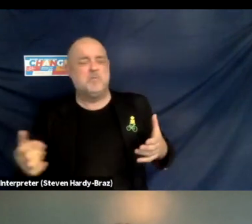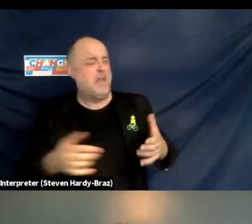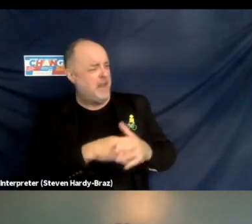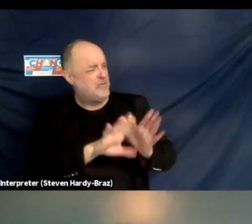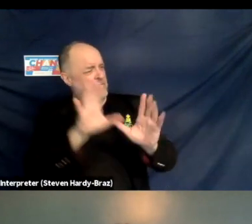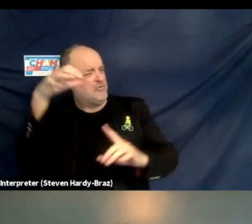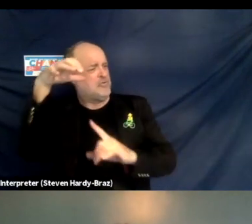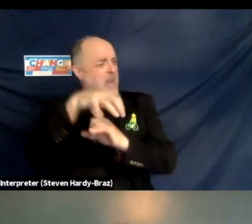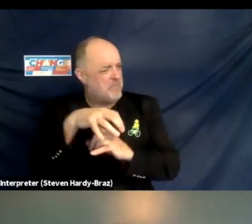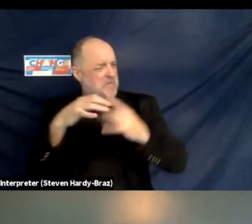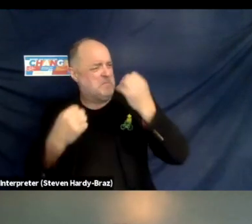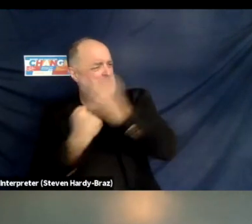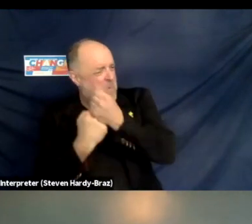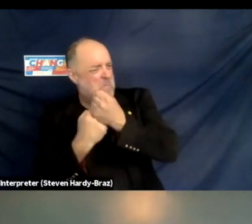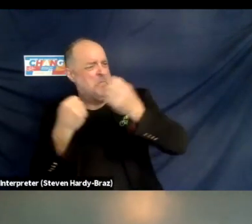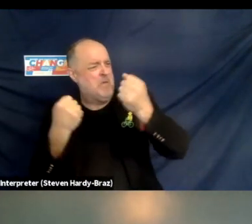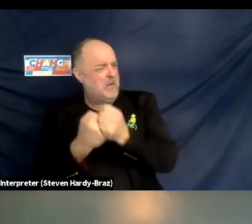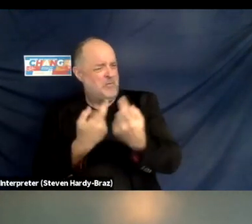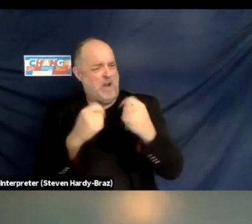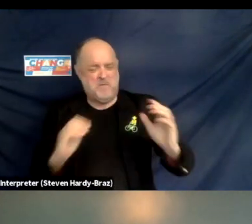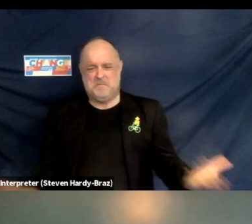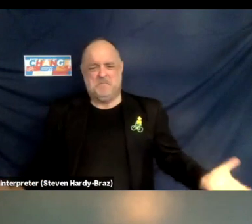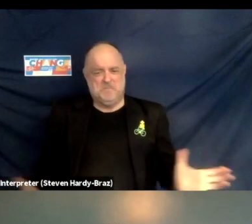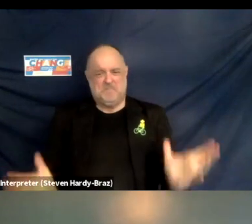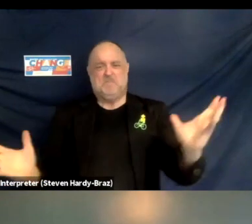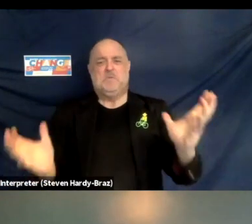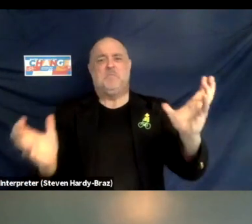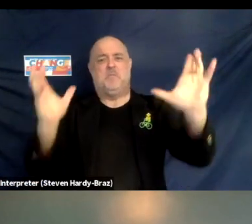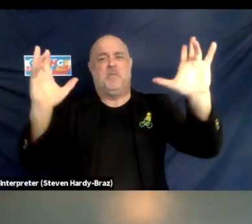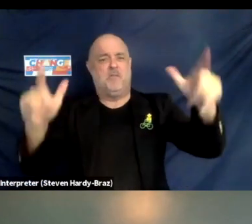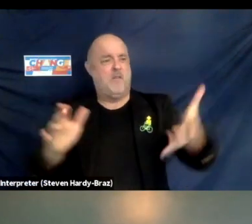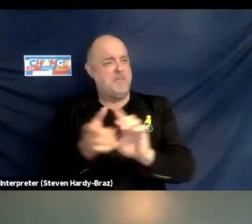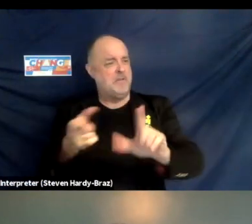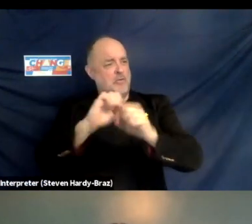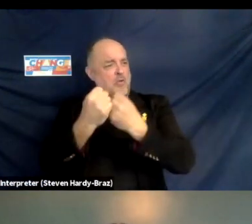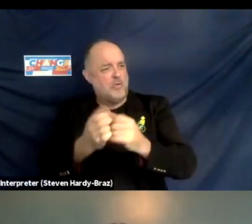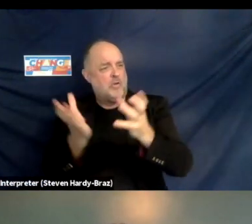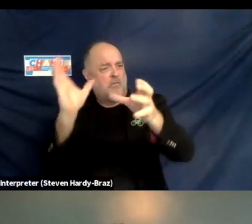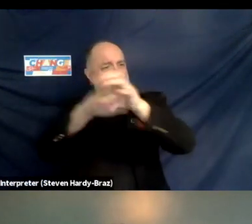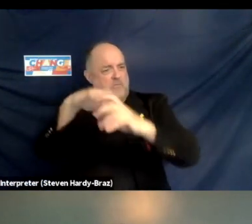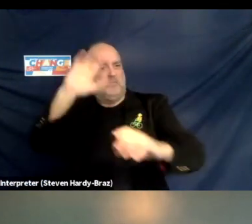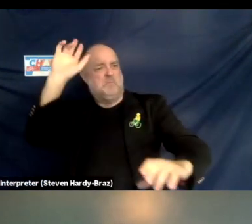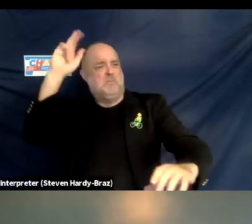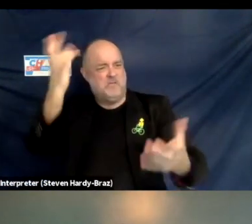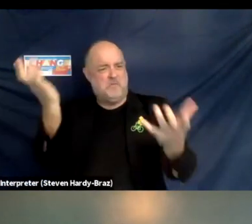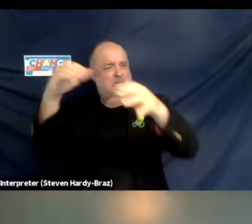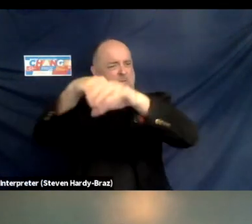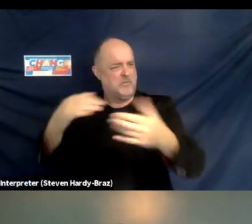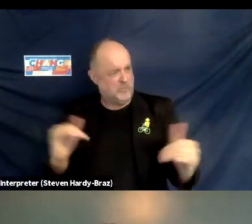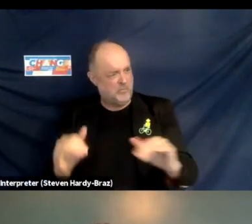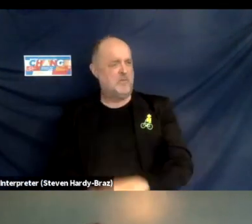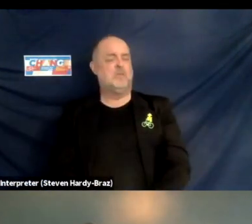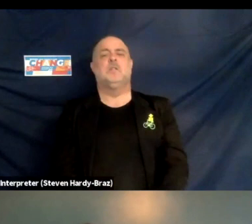champion causes that elevate our people from a social and political standpoint. And